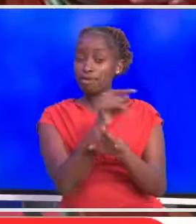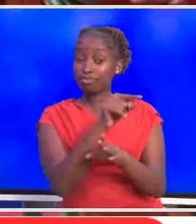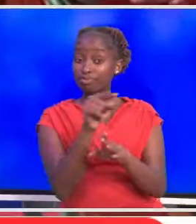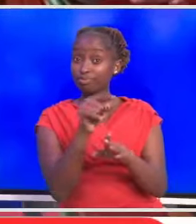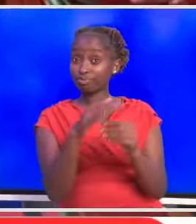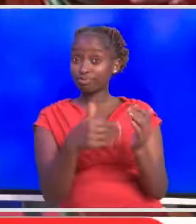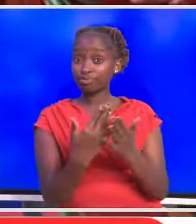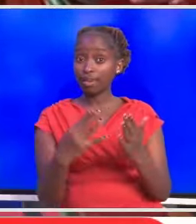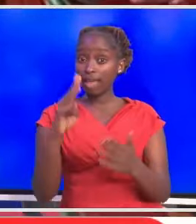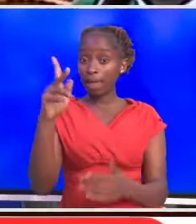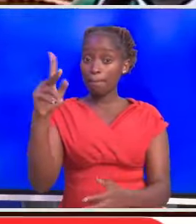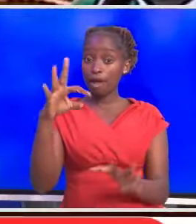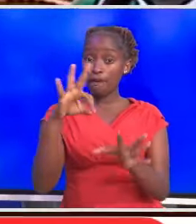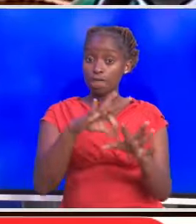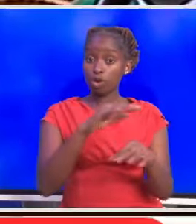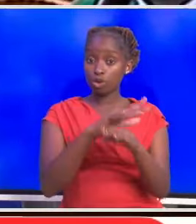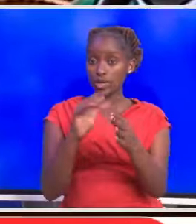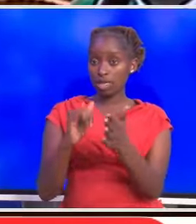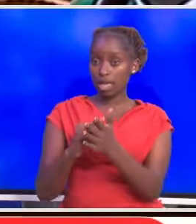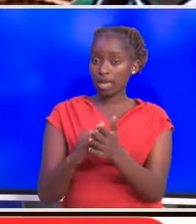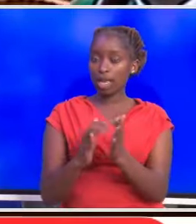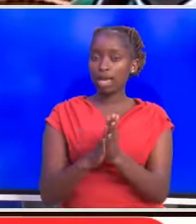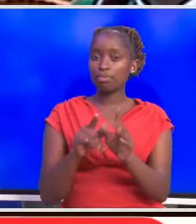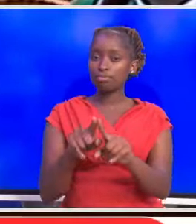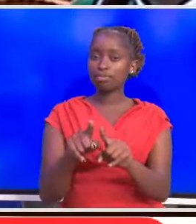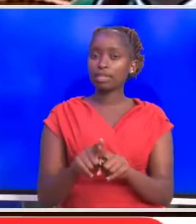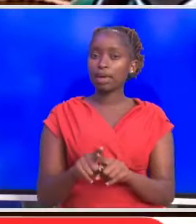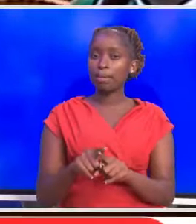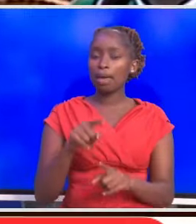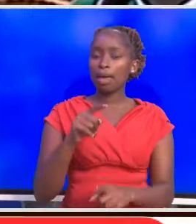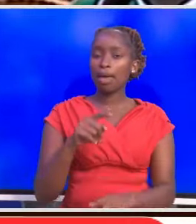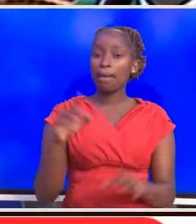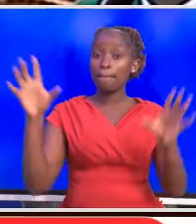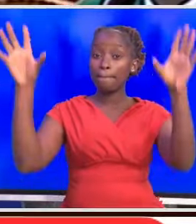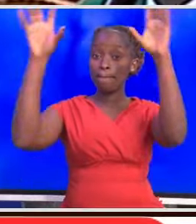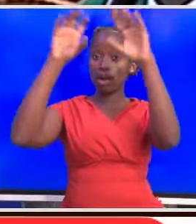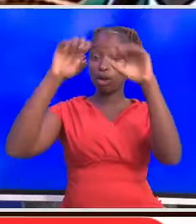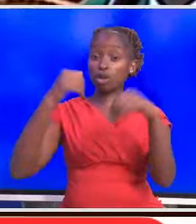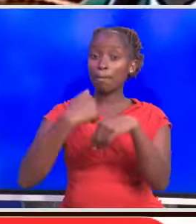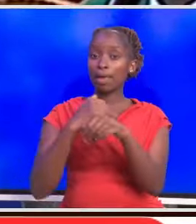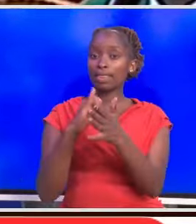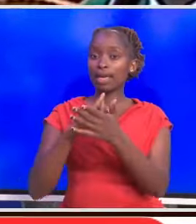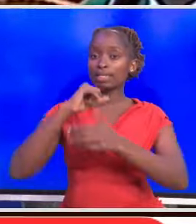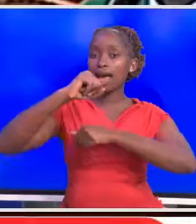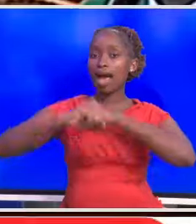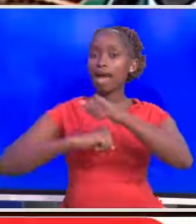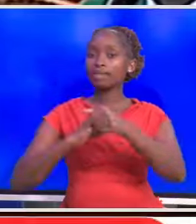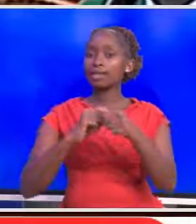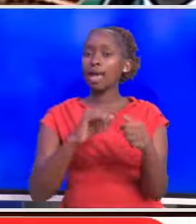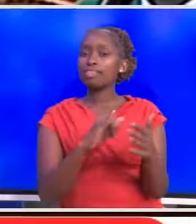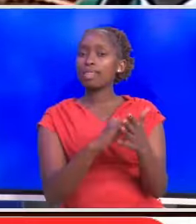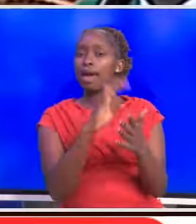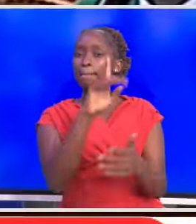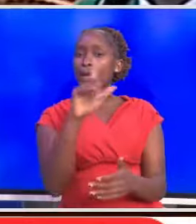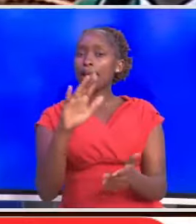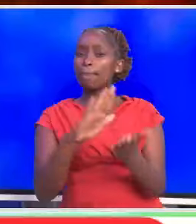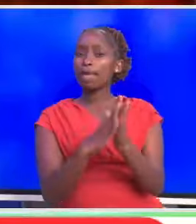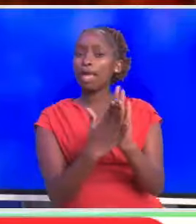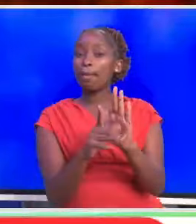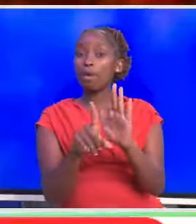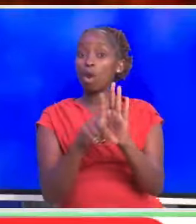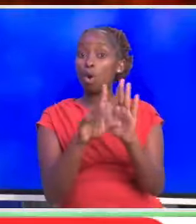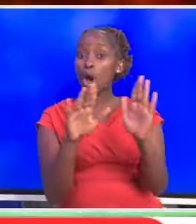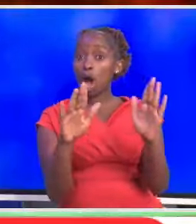before MPs vote on it and a presidential assent makes it an act, how does this bill become law?